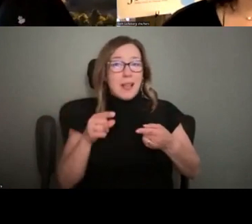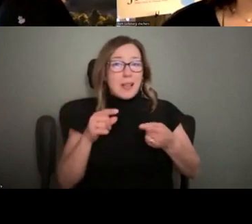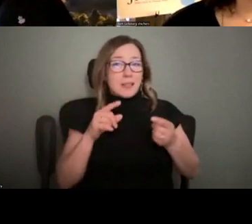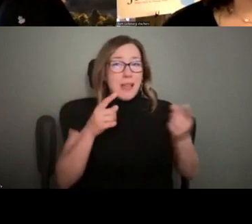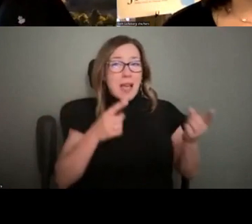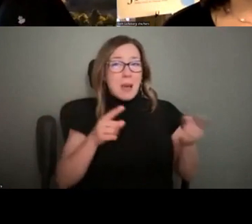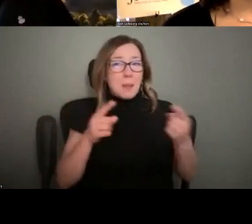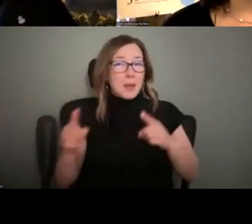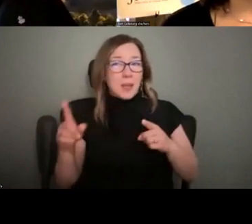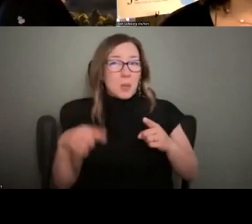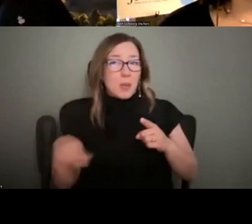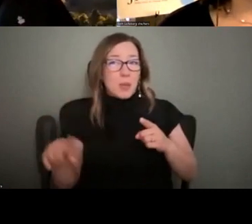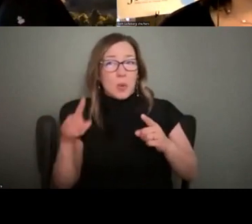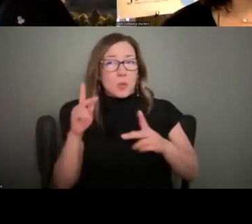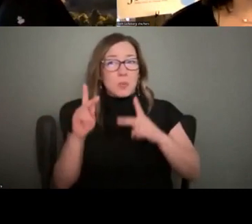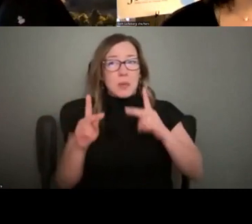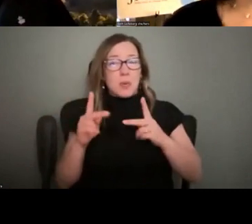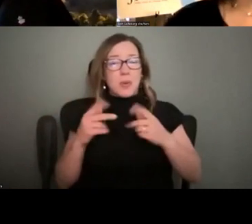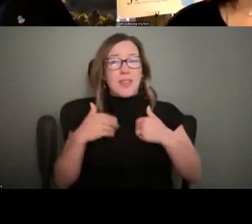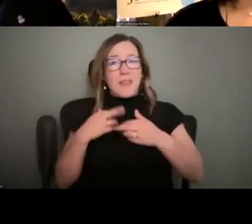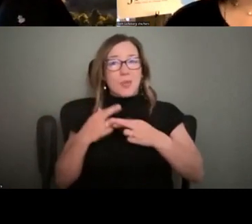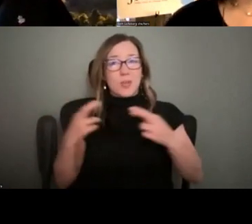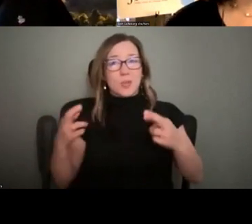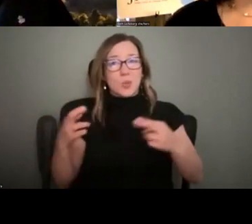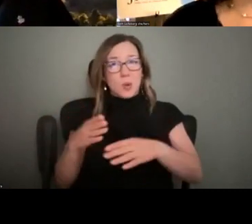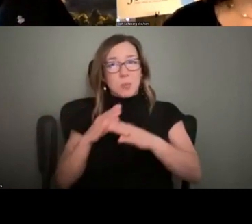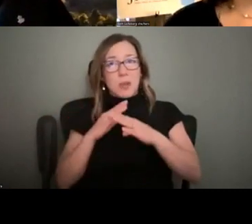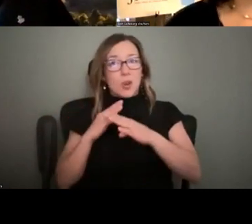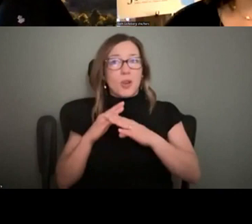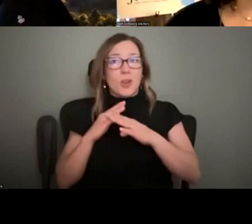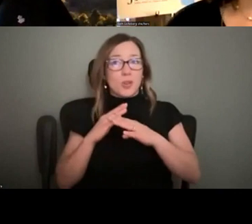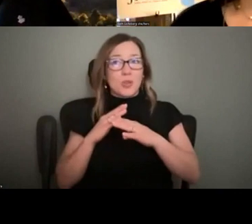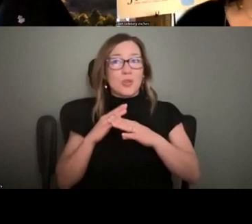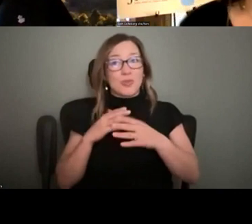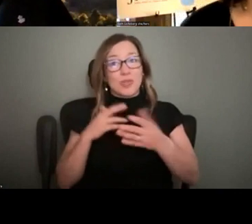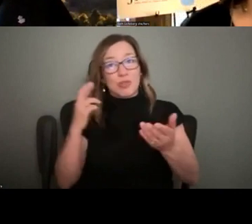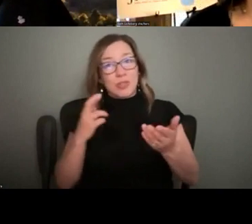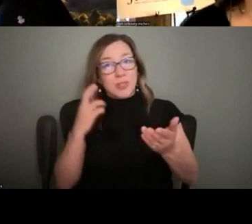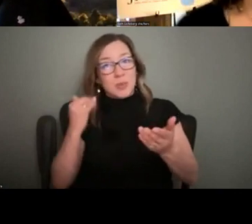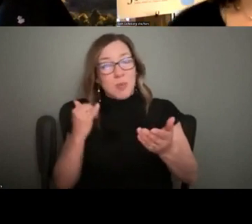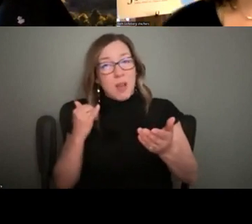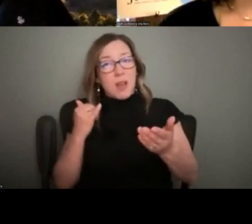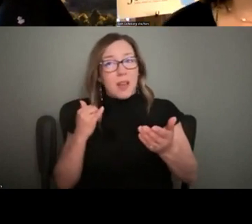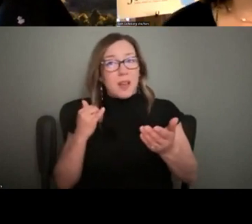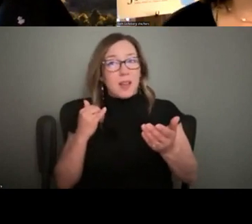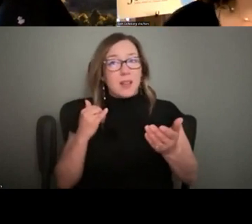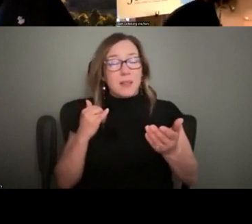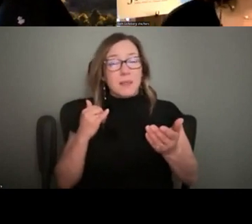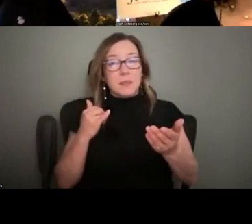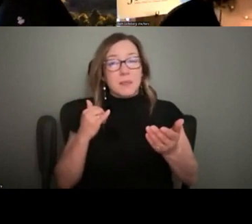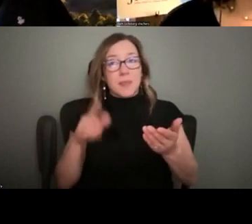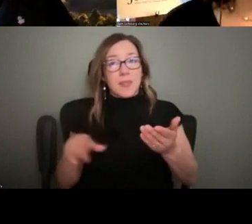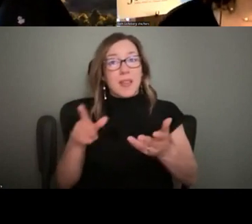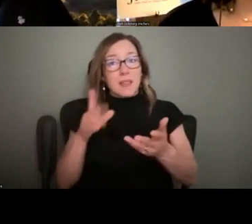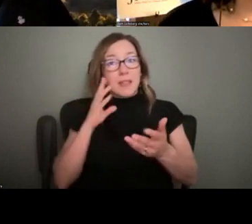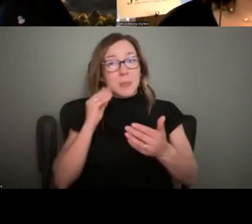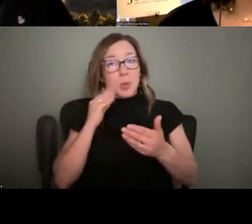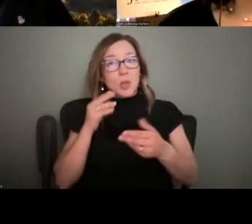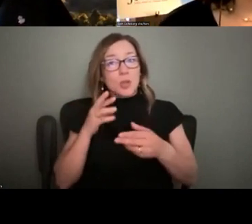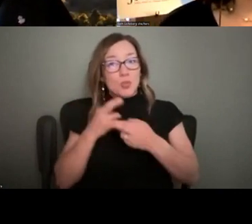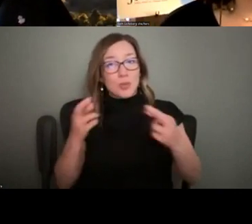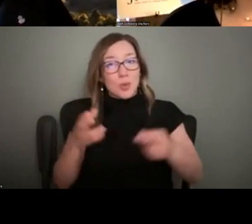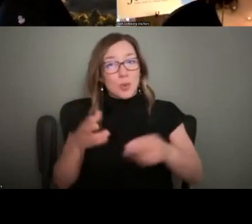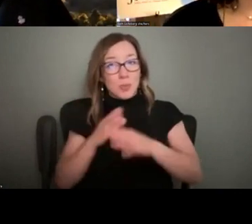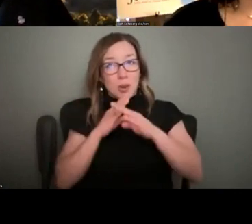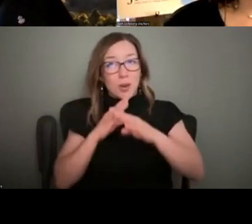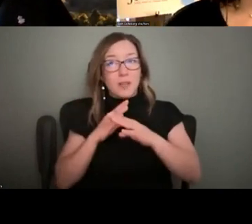that face significant resource barriers for the reason that they face significant resource barriers. So, you know,